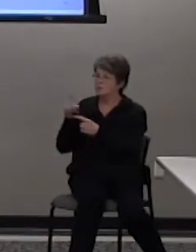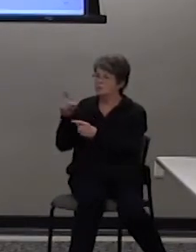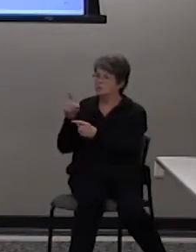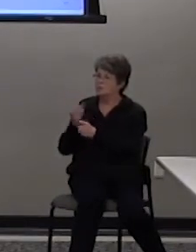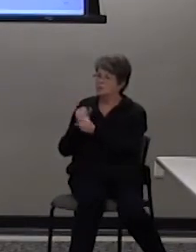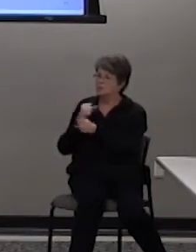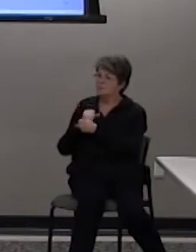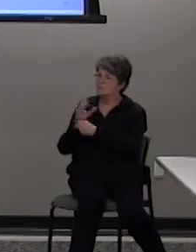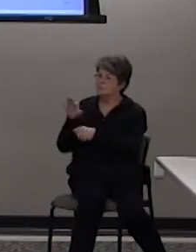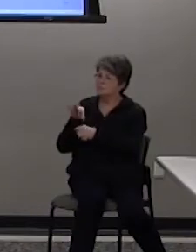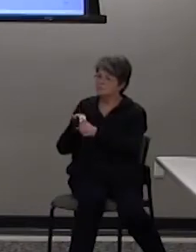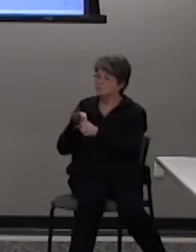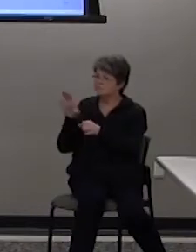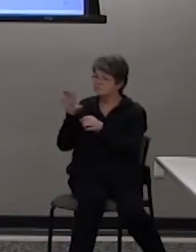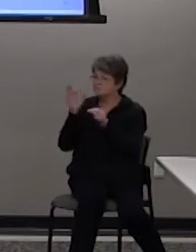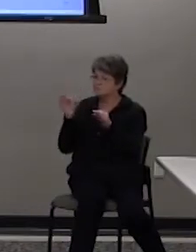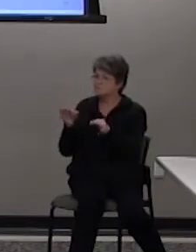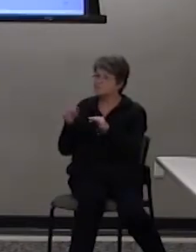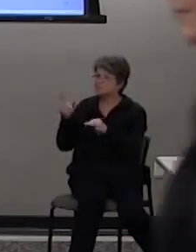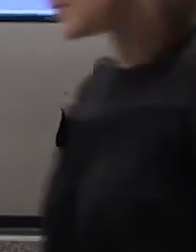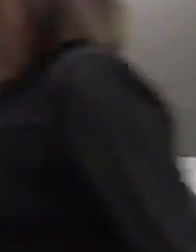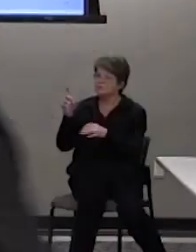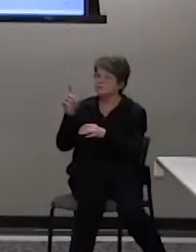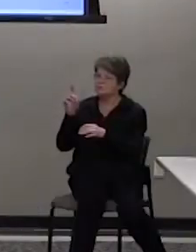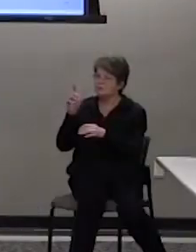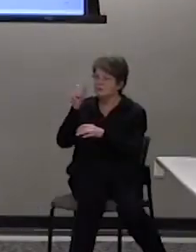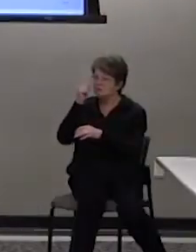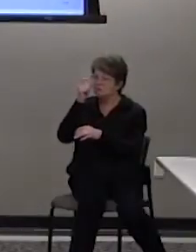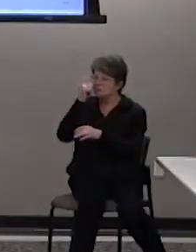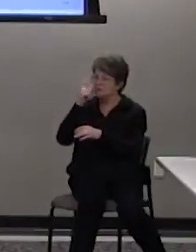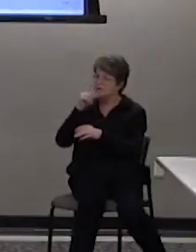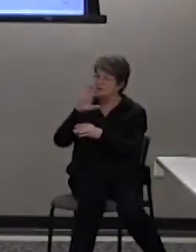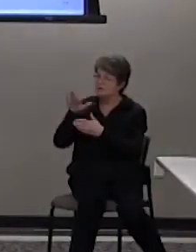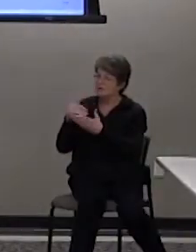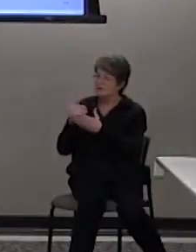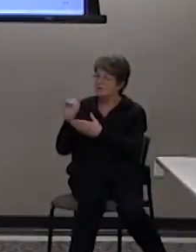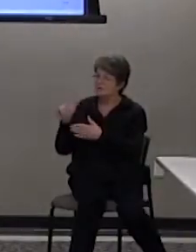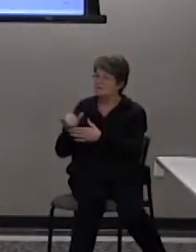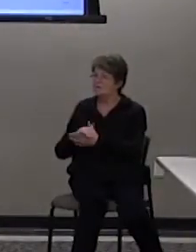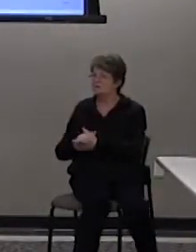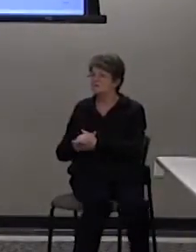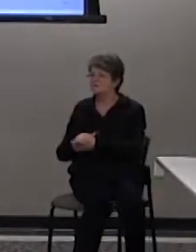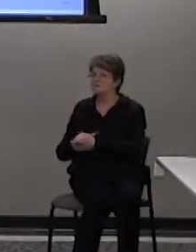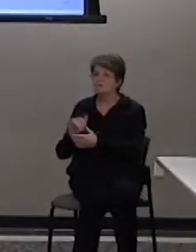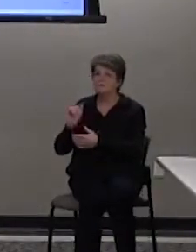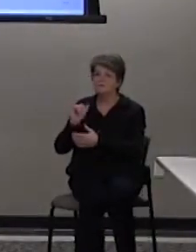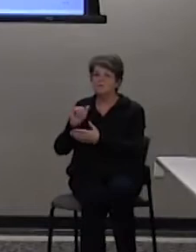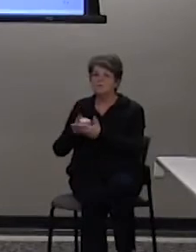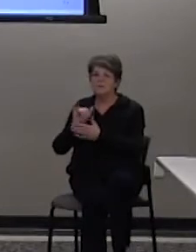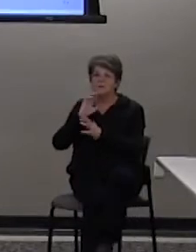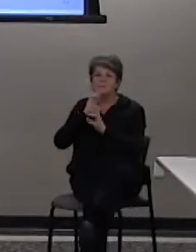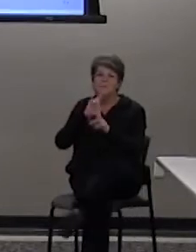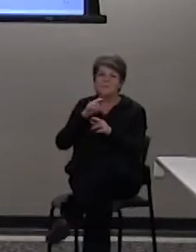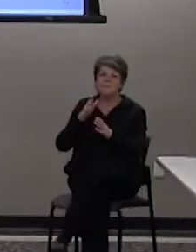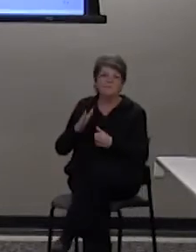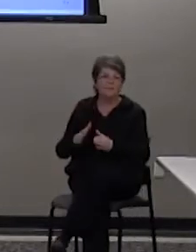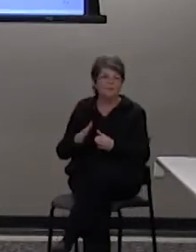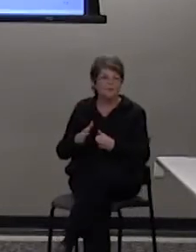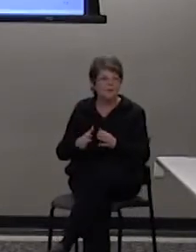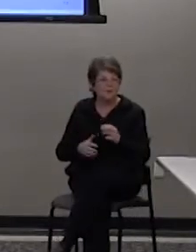your vote and your decision, you're doing it understanding the context of all this. Yeah, was it reported? I take you back because it